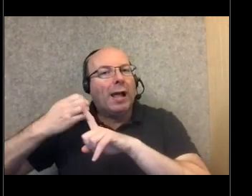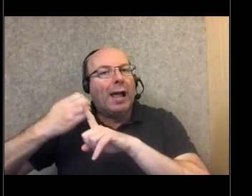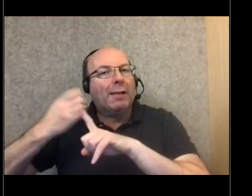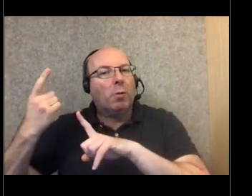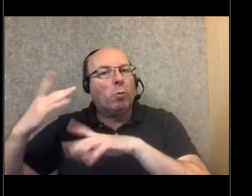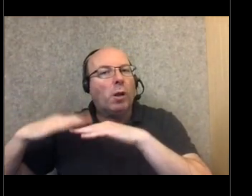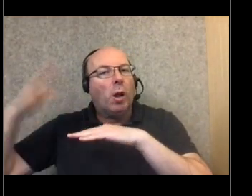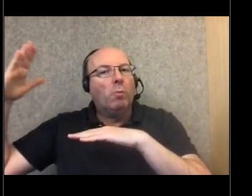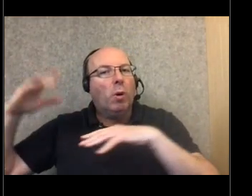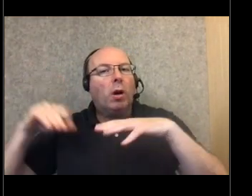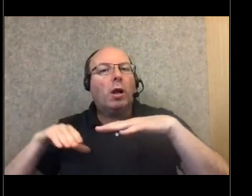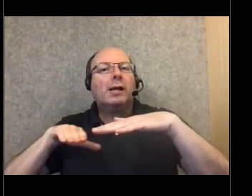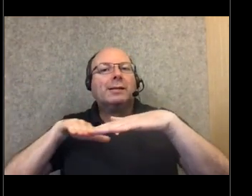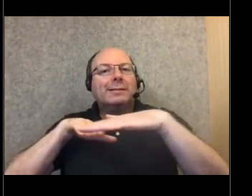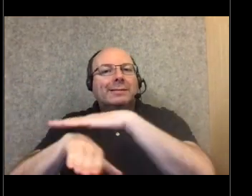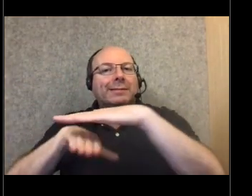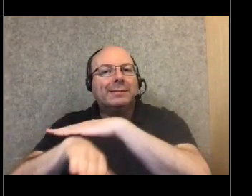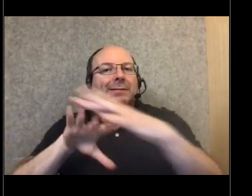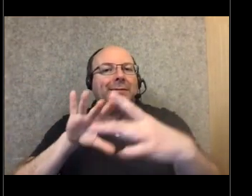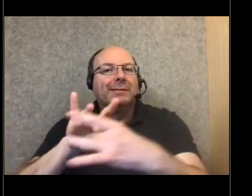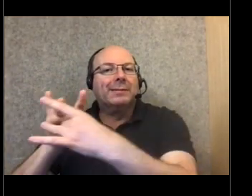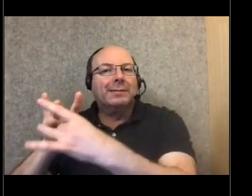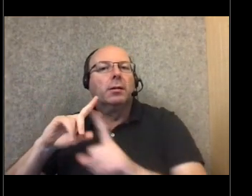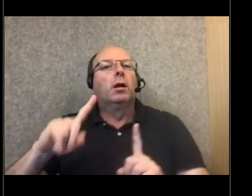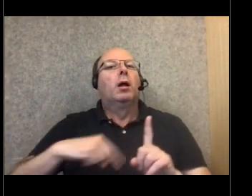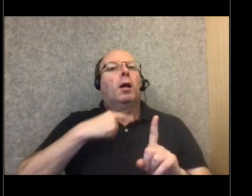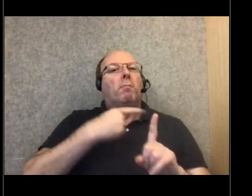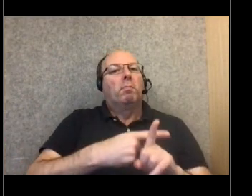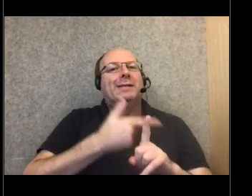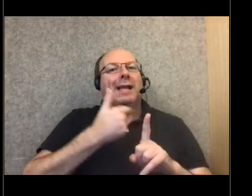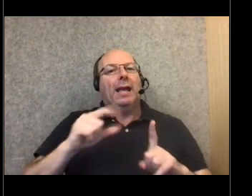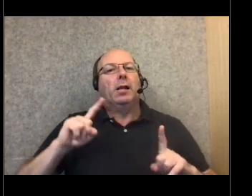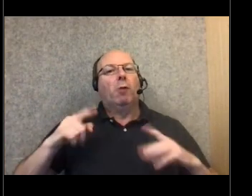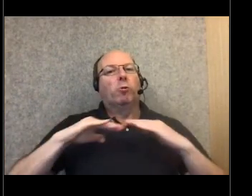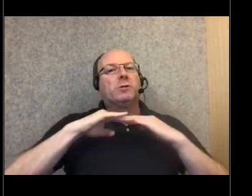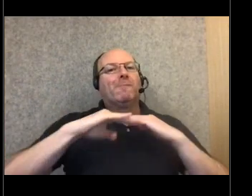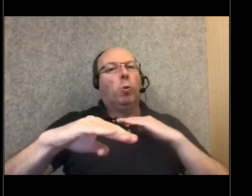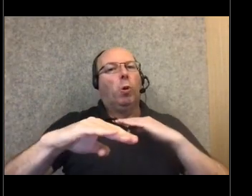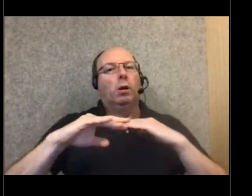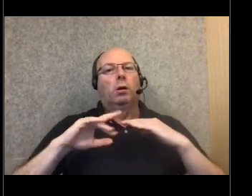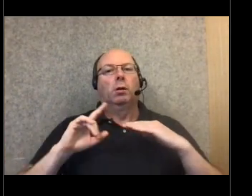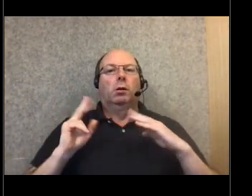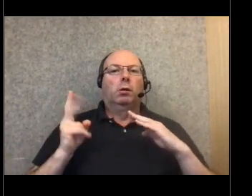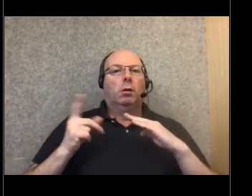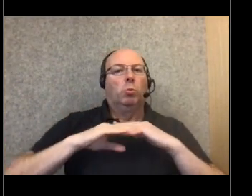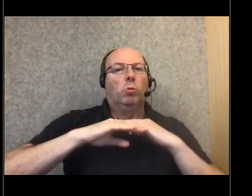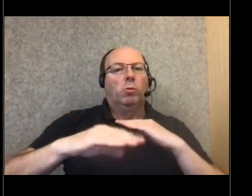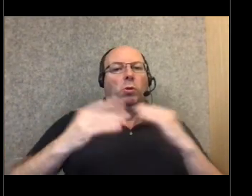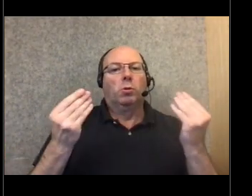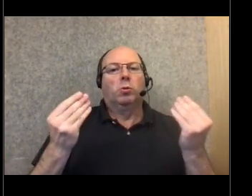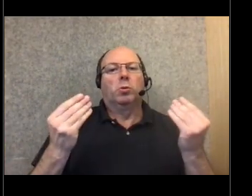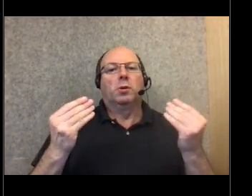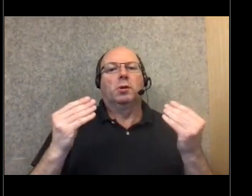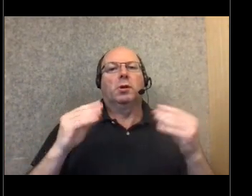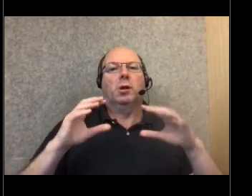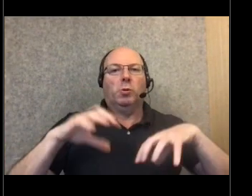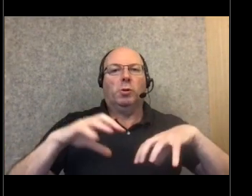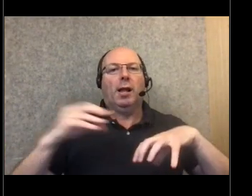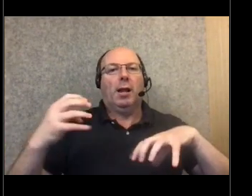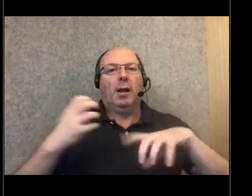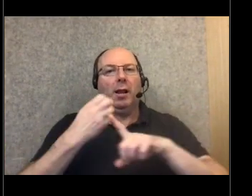and to all ground units in non-elevator buildings. And with